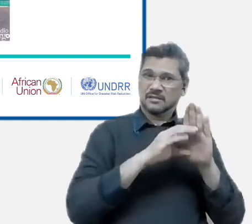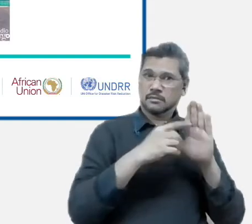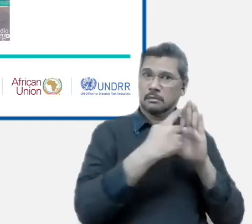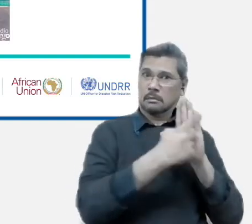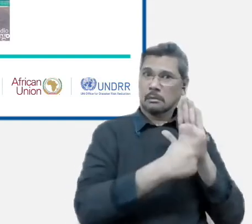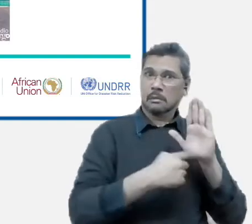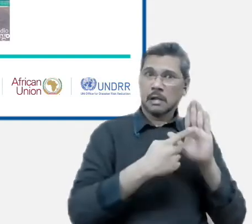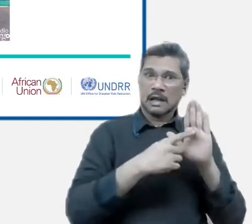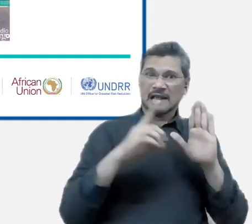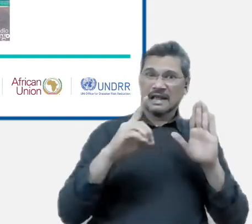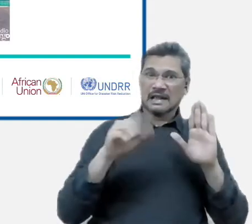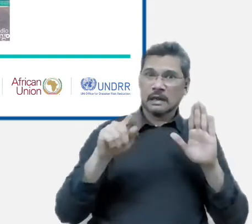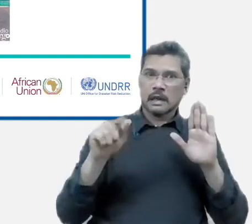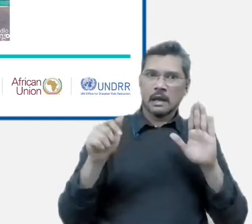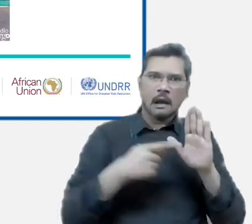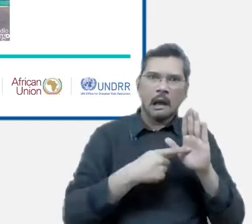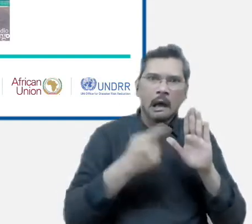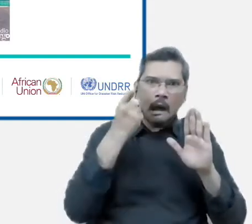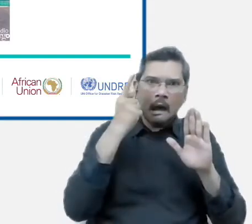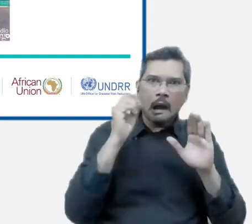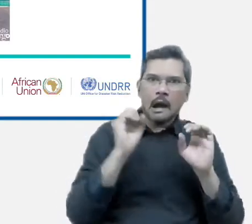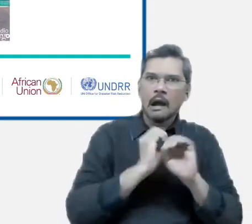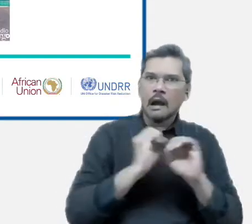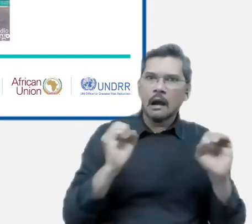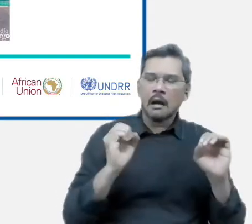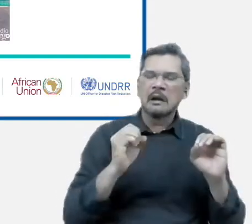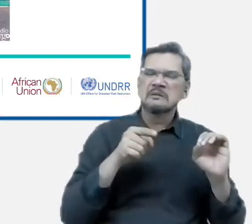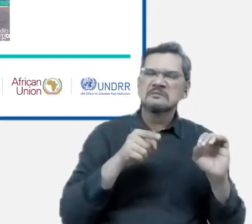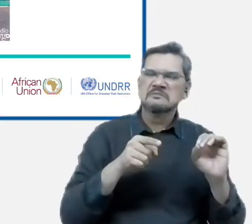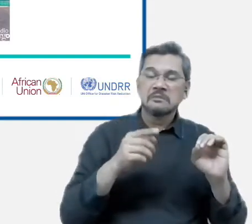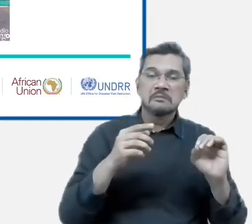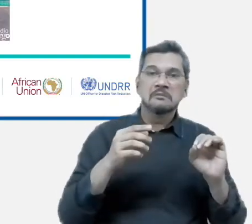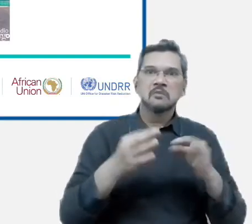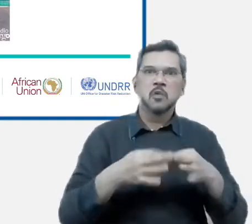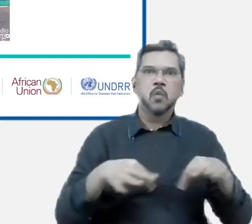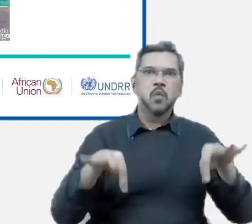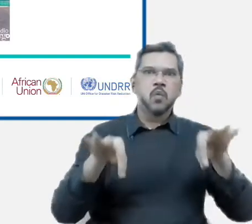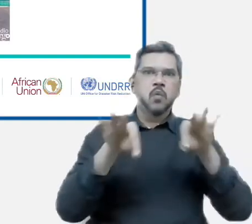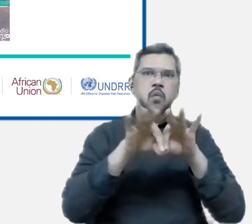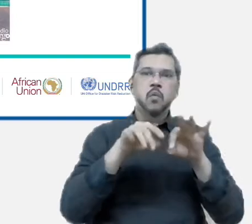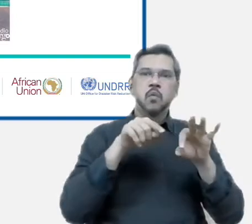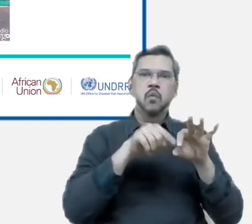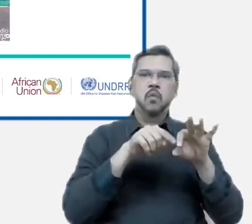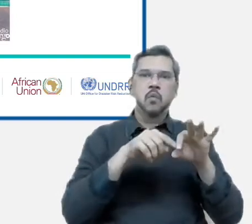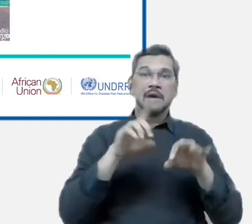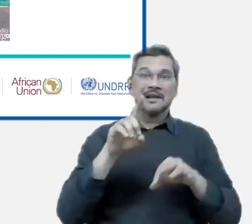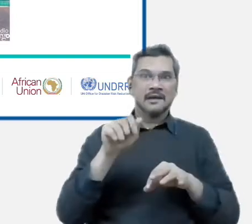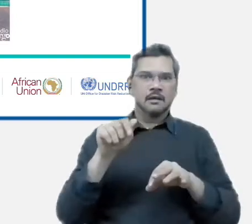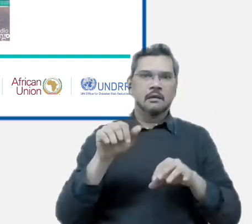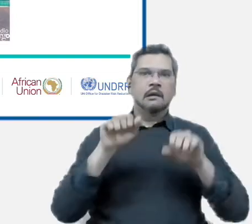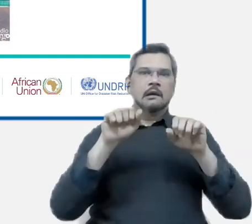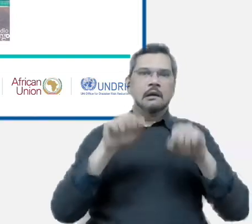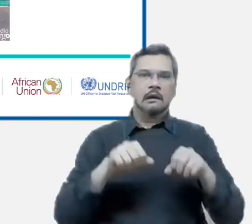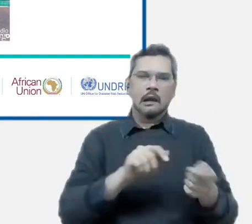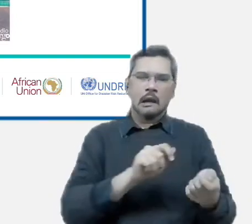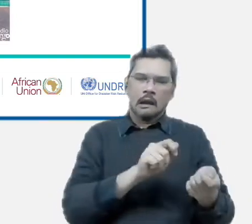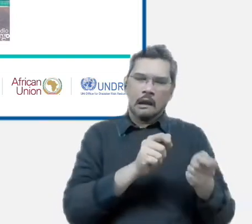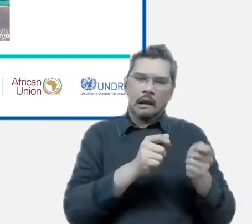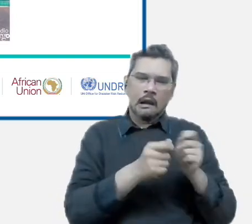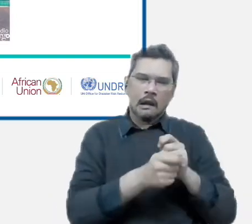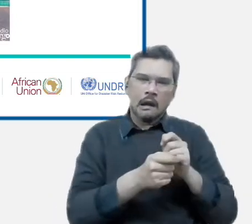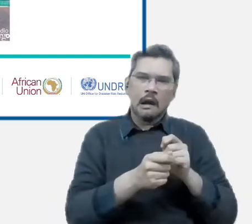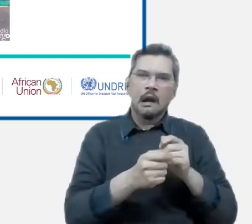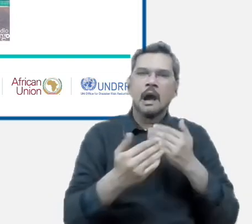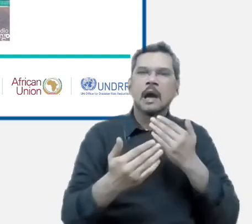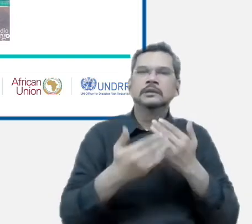understand. So let's make sure that the data is produced and made available in a way that humanitarians without scientific backgrounds can understand